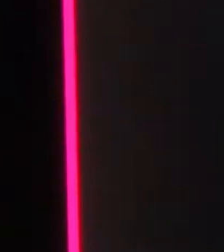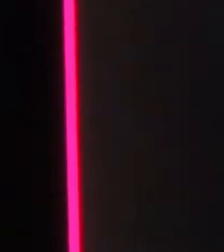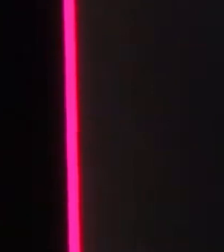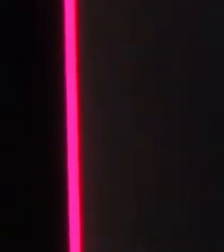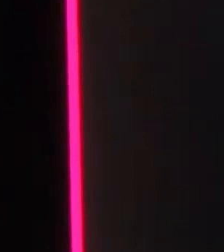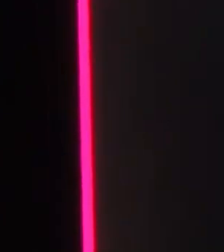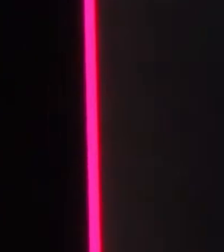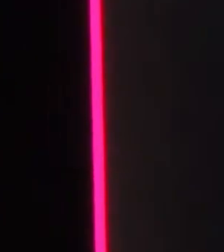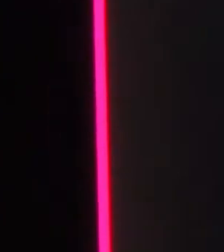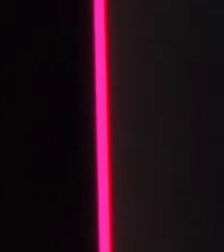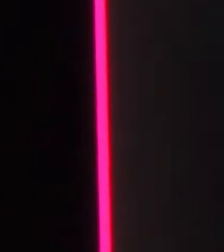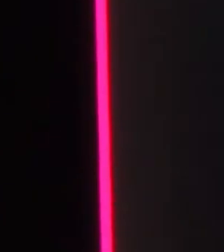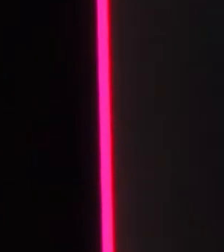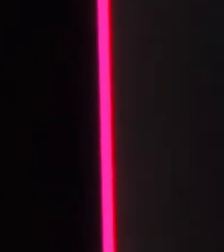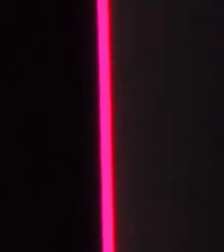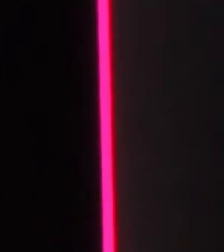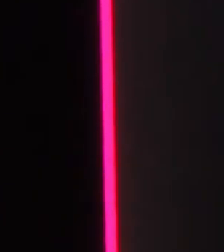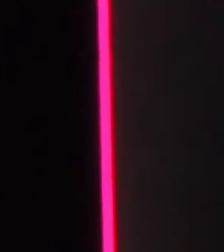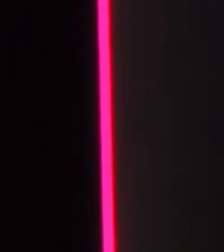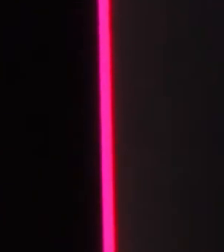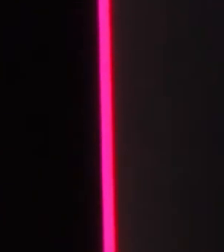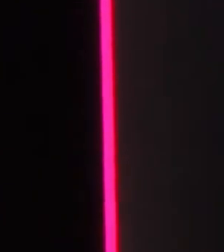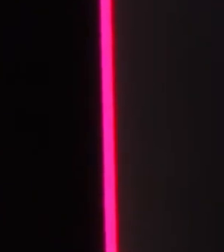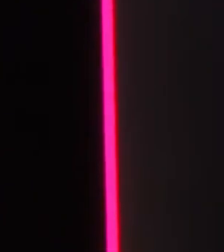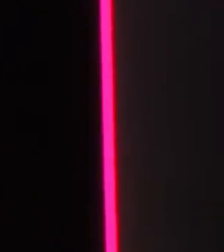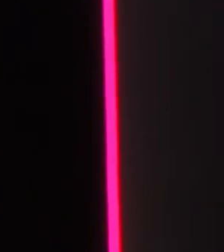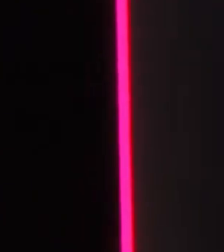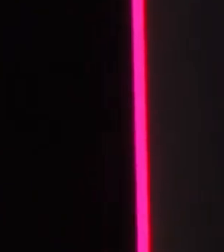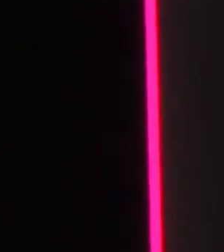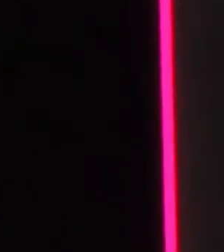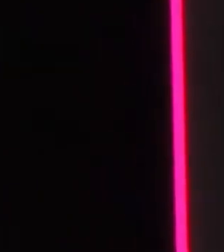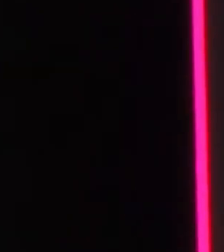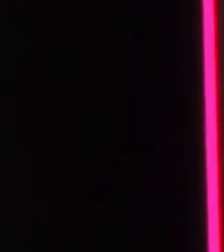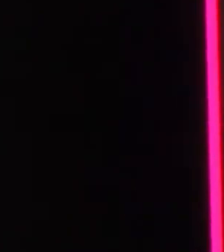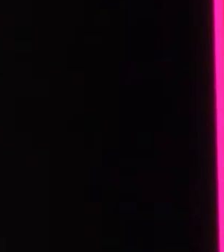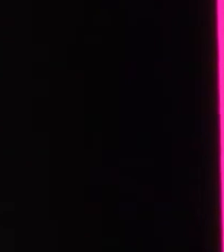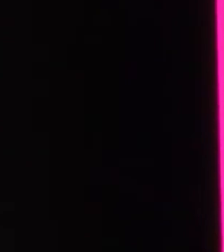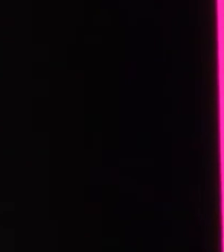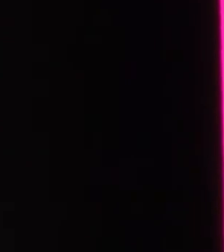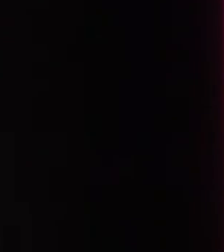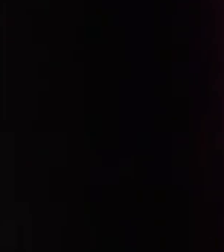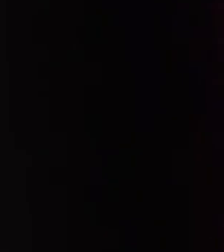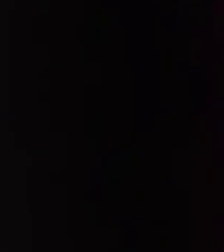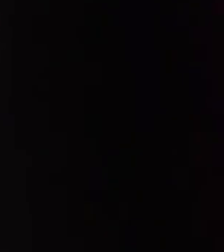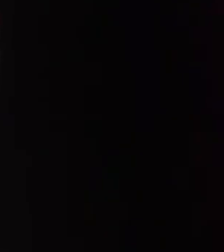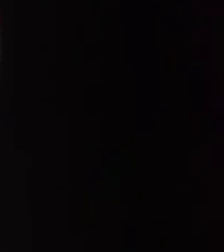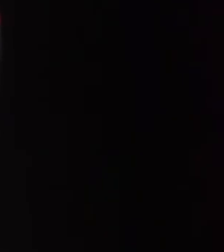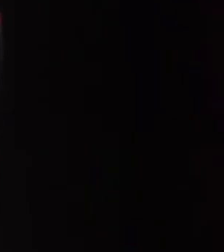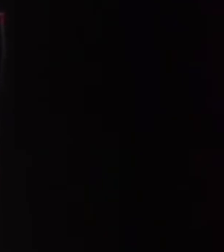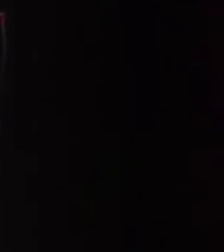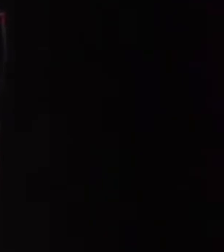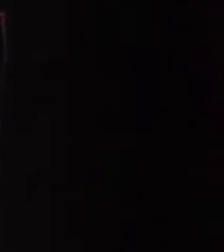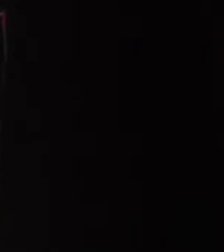really refers to when you take a TV show or a movie or any kind of production